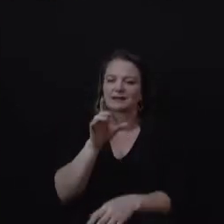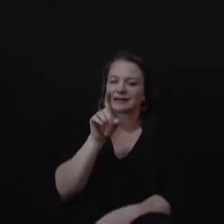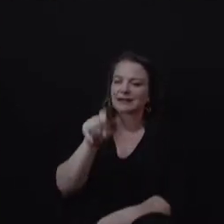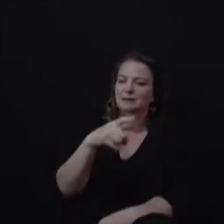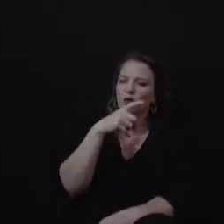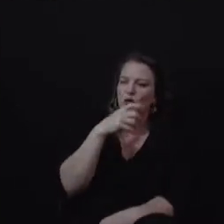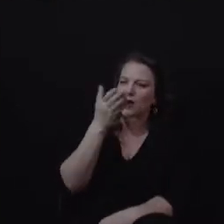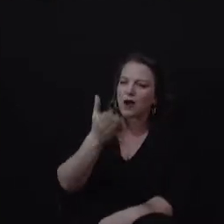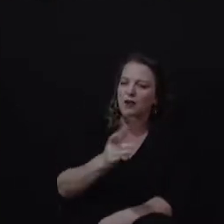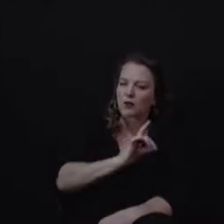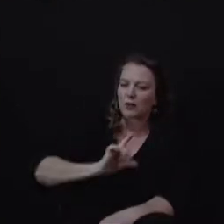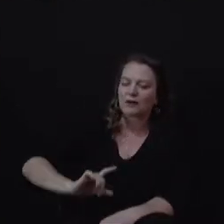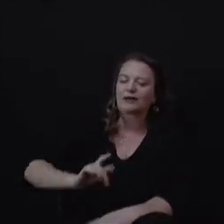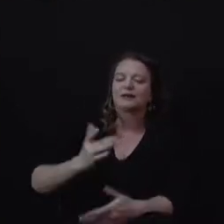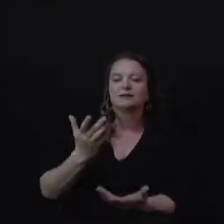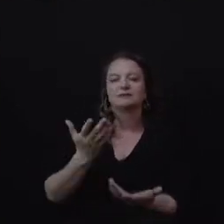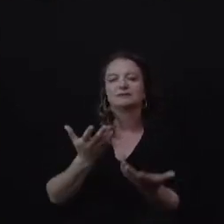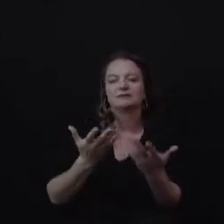Paul said,